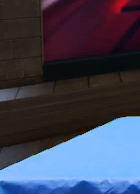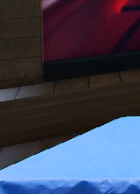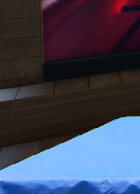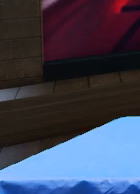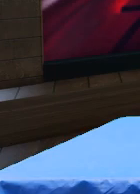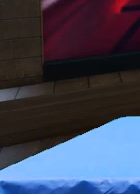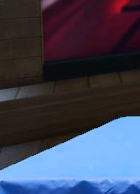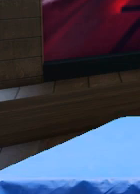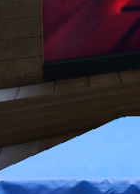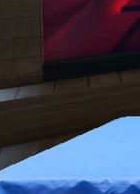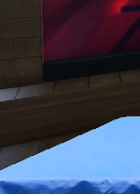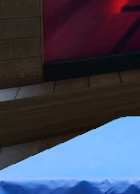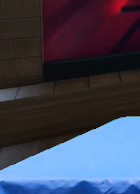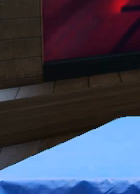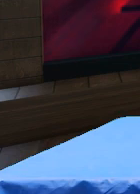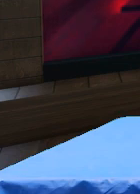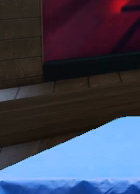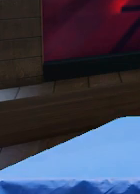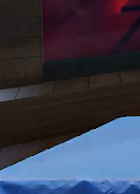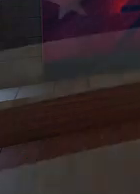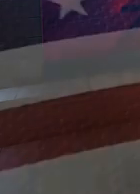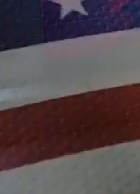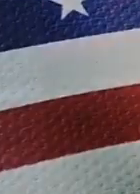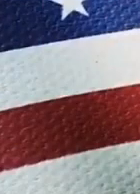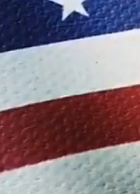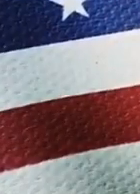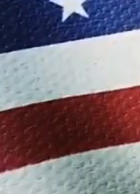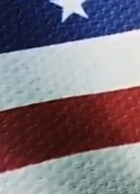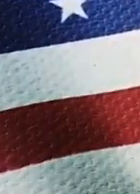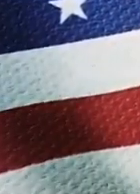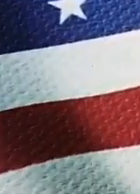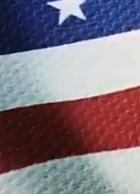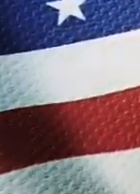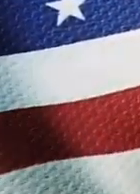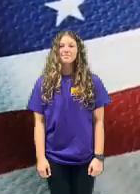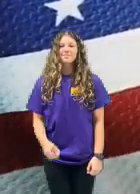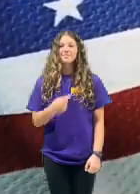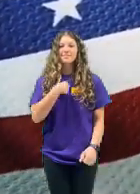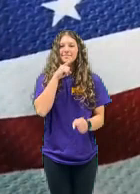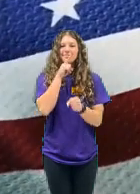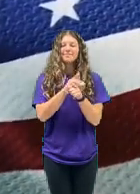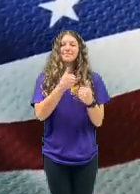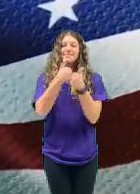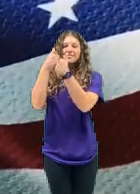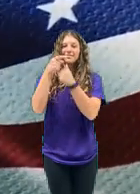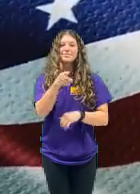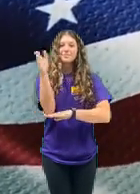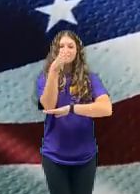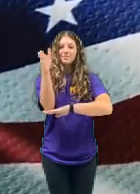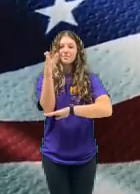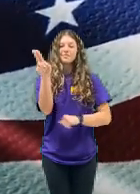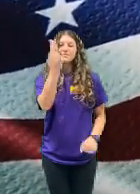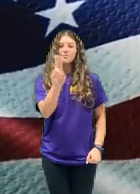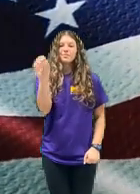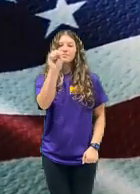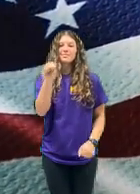Morning Golden Flashes. Today's June 1st, and it's a BE day. Please stand for the pledge. I pledge allegiance